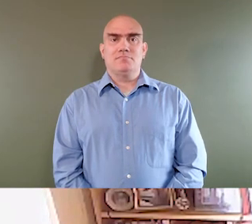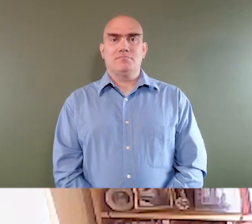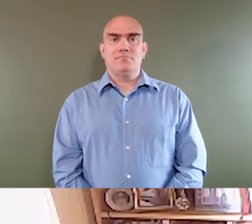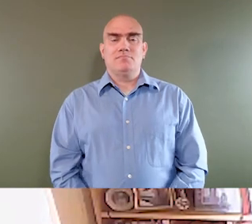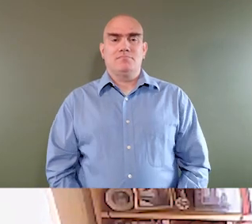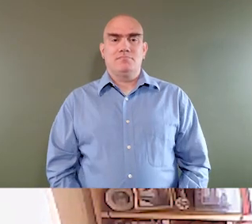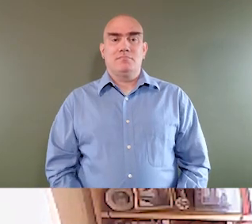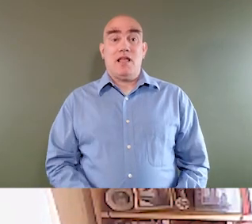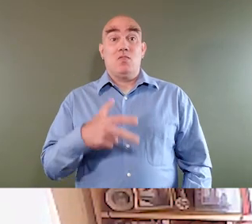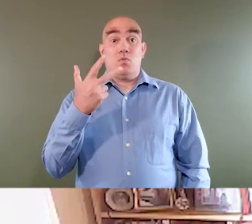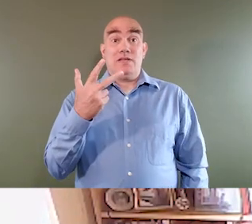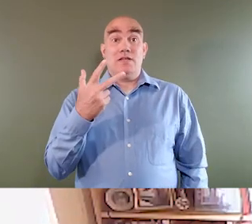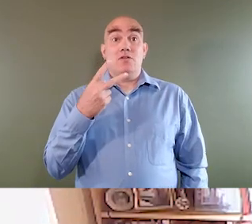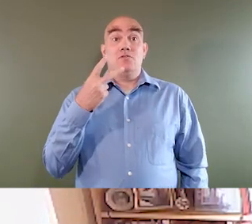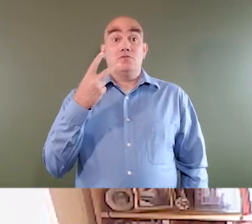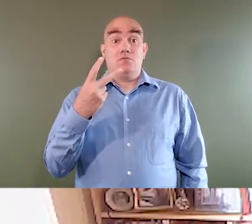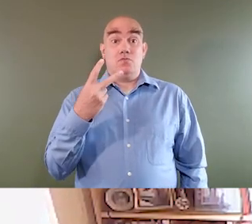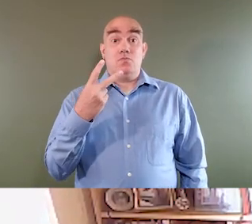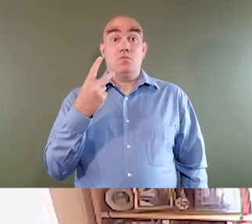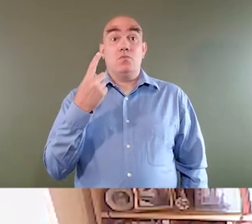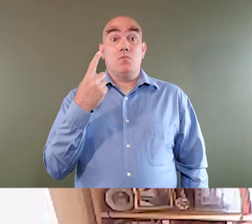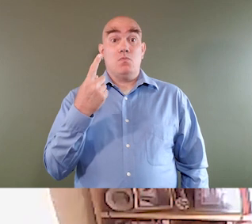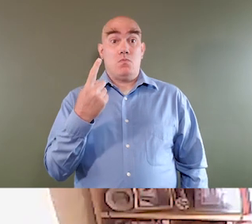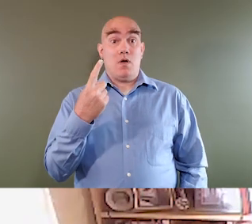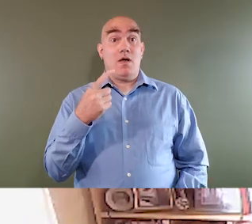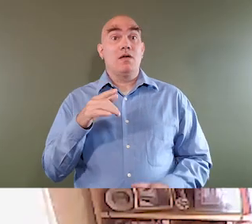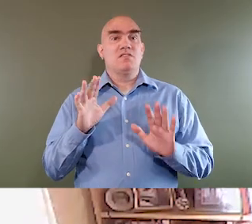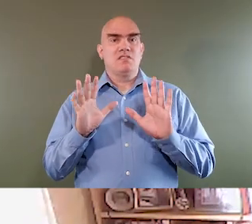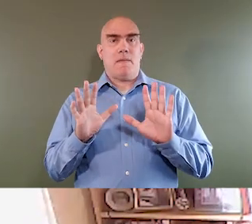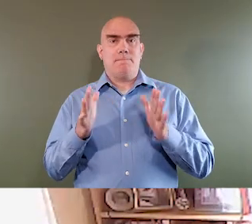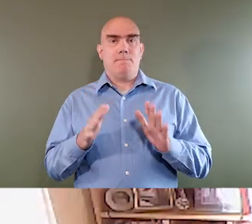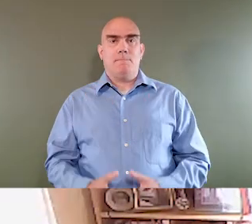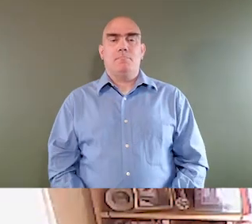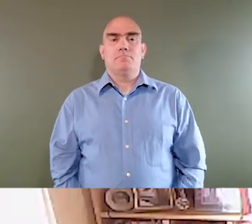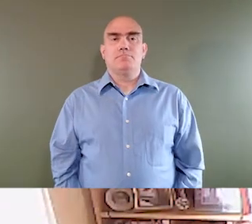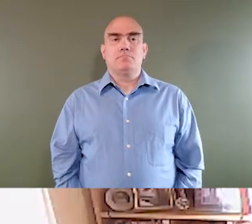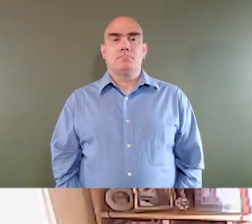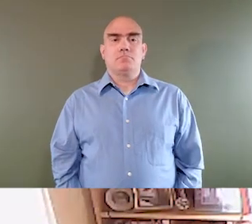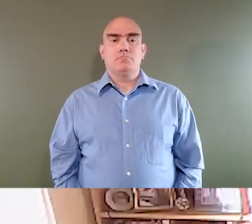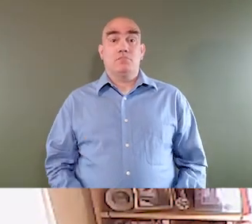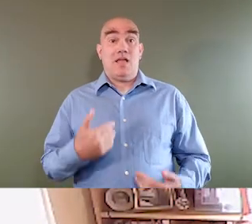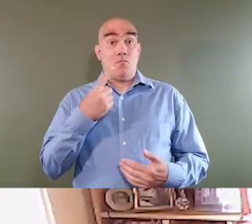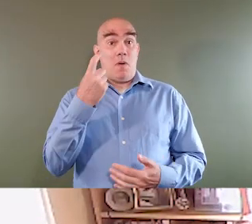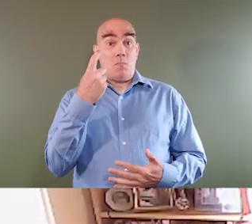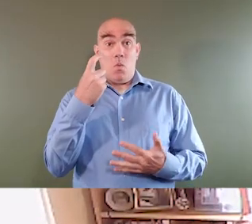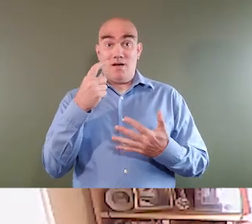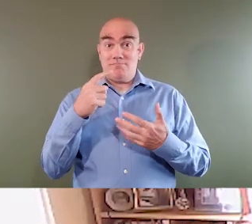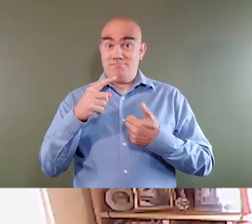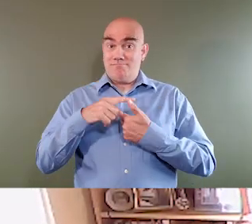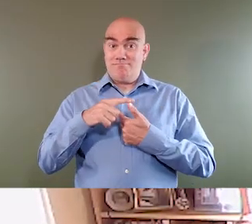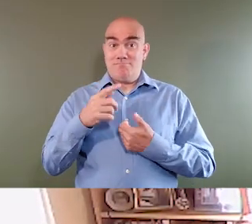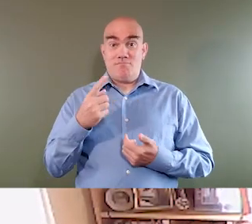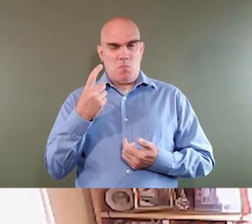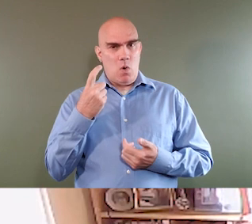In 3, 2, 1, and stop. You've got 1 more round. 1 more